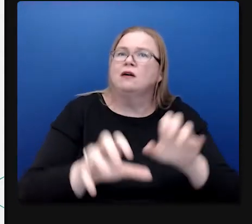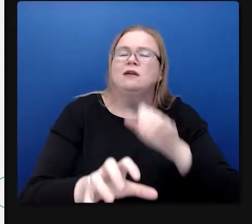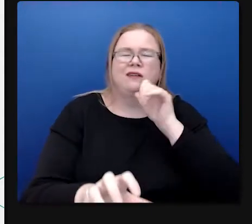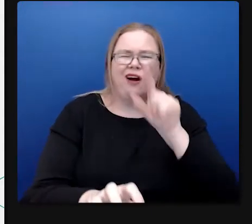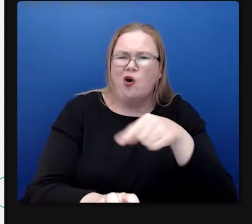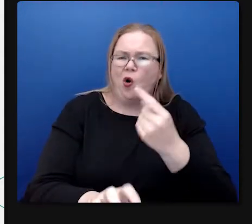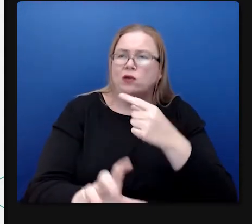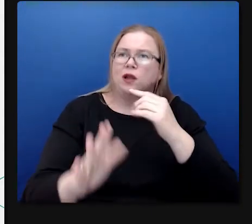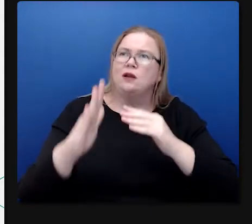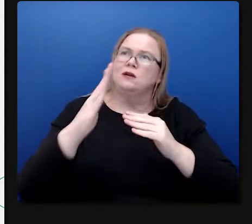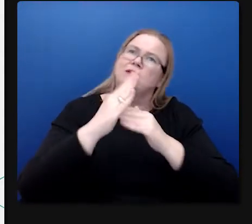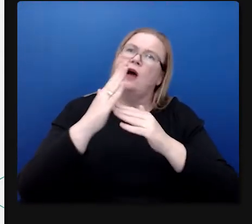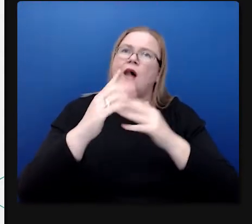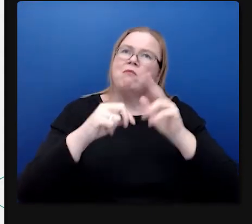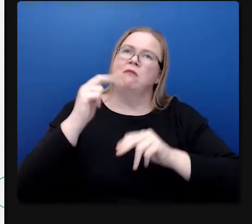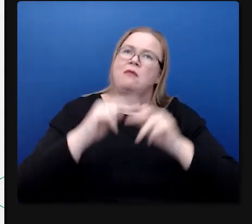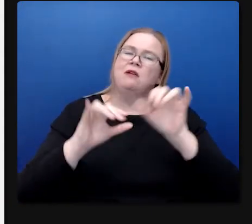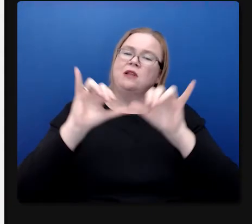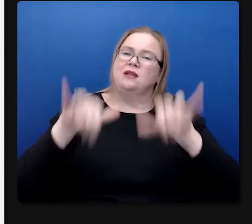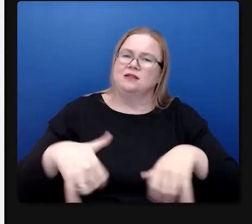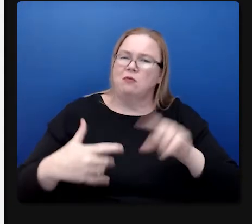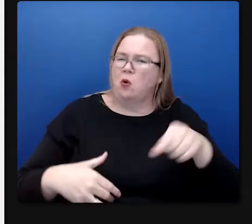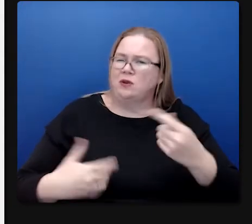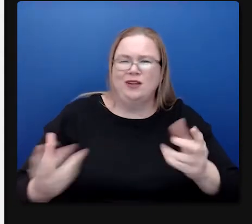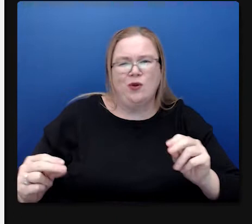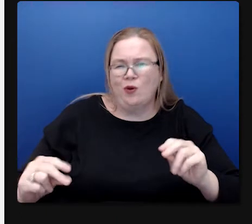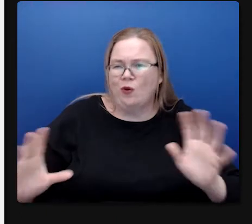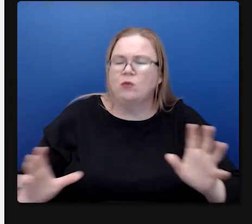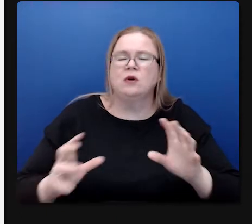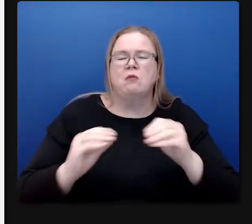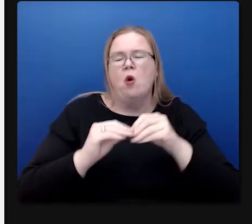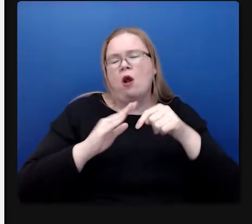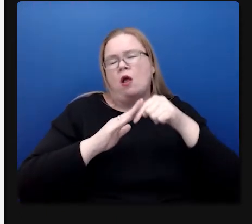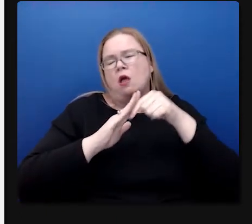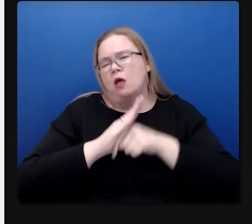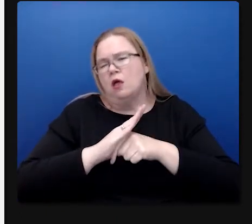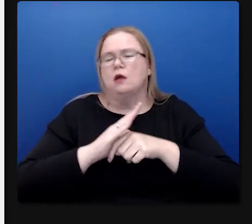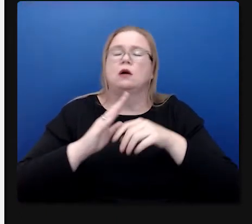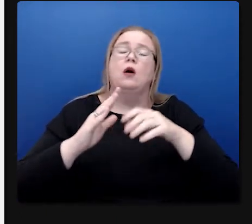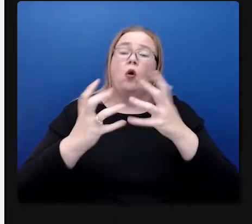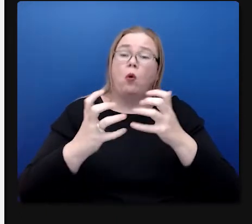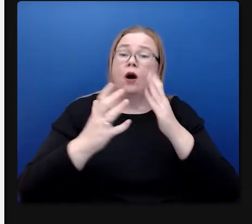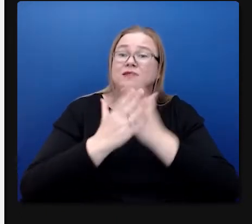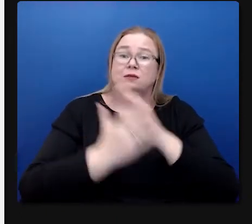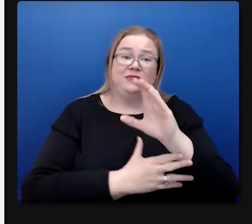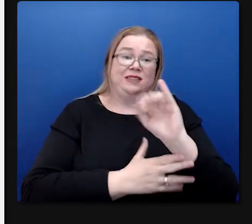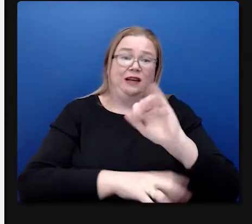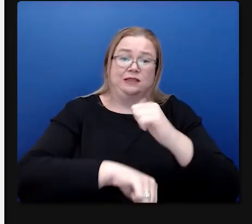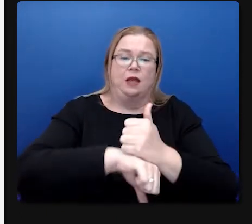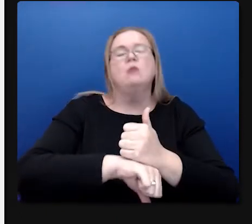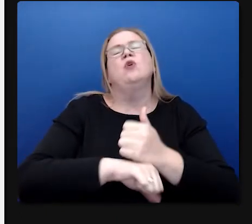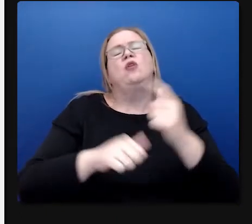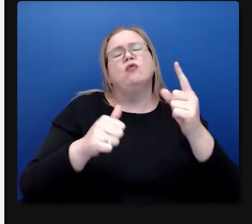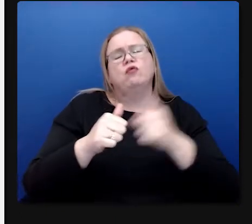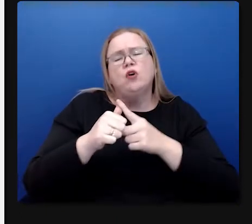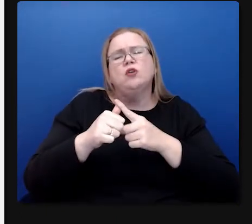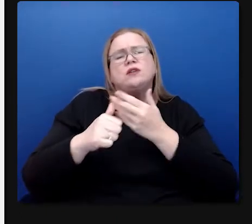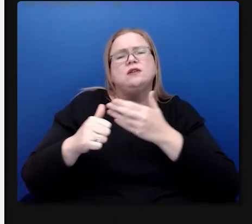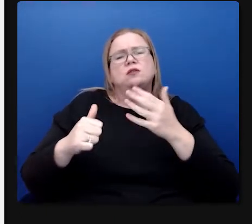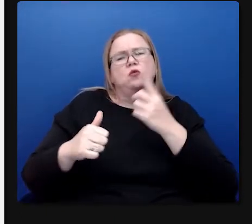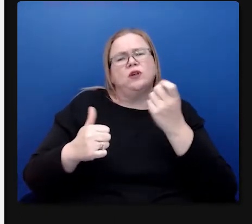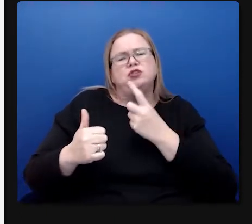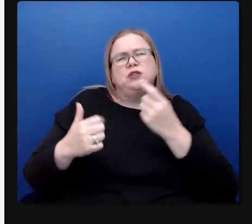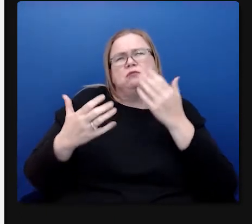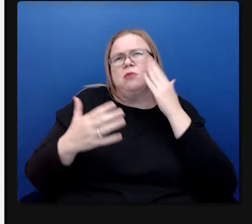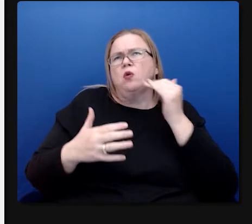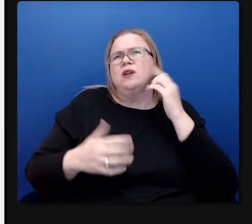just optimizing the build system. So to get in the weeds a little bit, if you want some sort of CI setup, one of the first questions you'll run